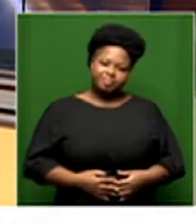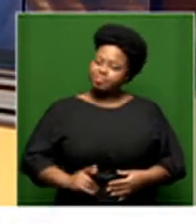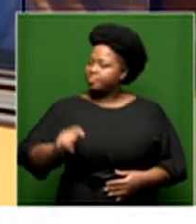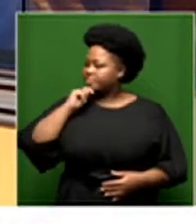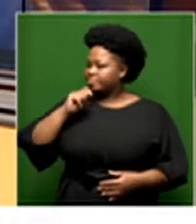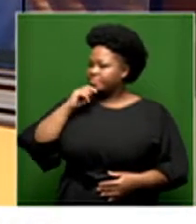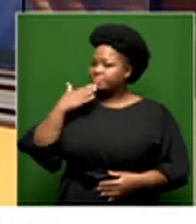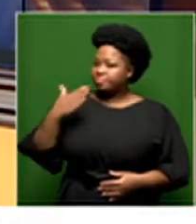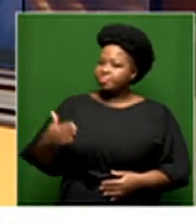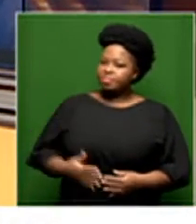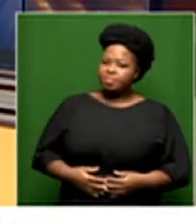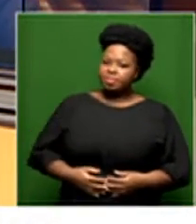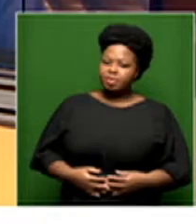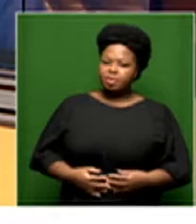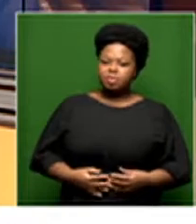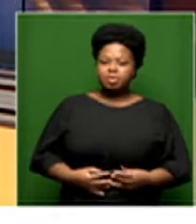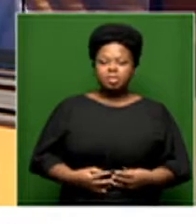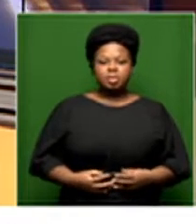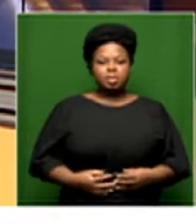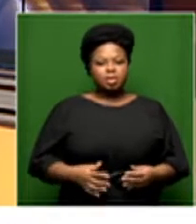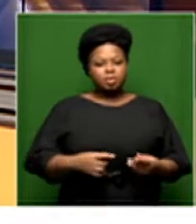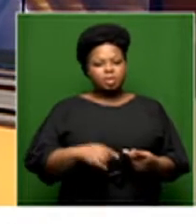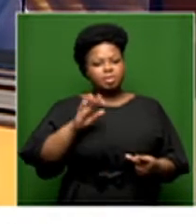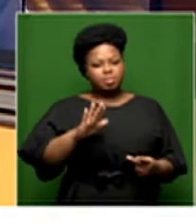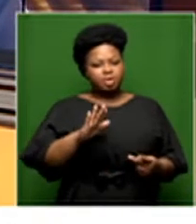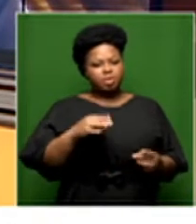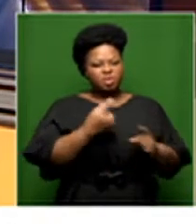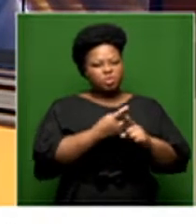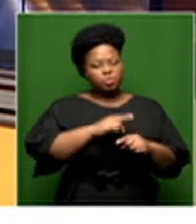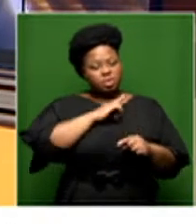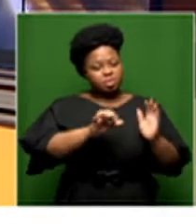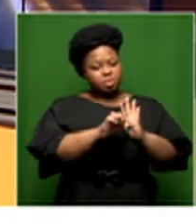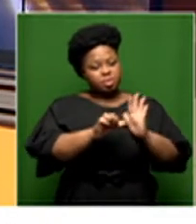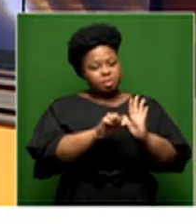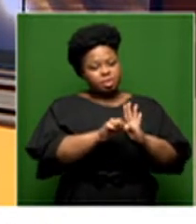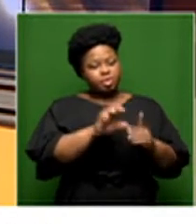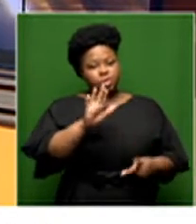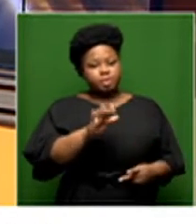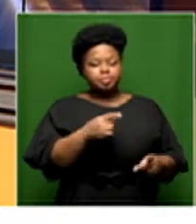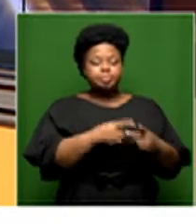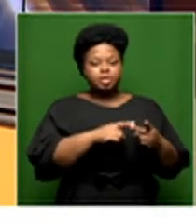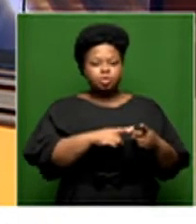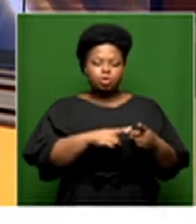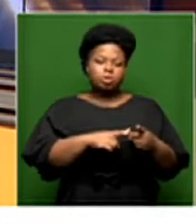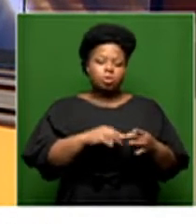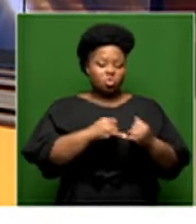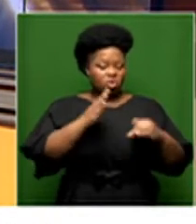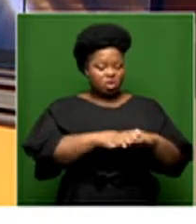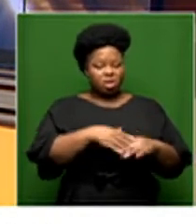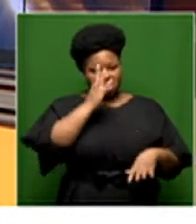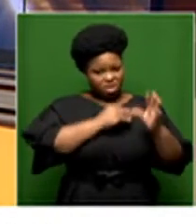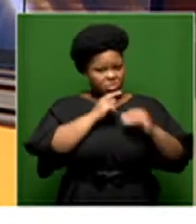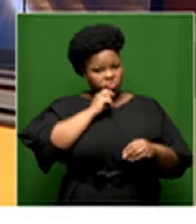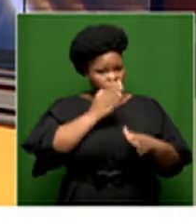Good morning. Thank you so much for having me. I suppose it remains the important and the most debatable question: is online learning really